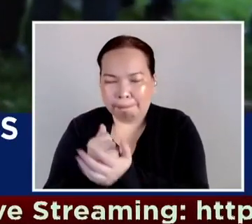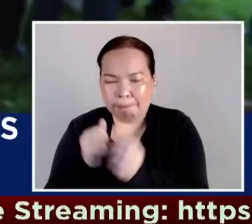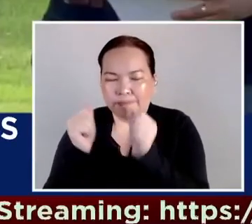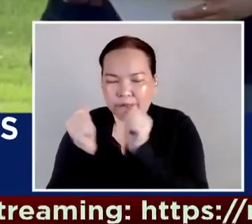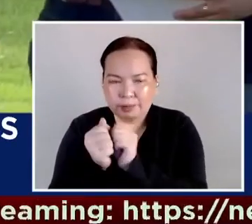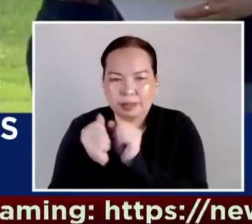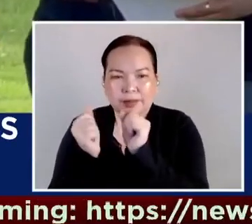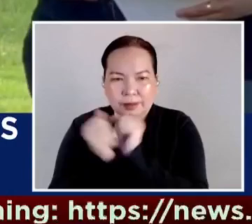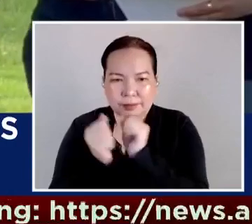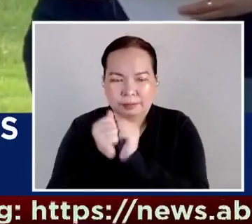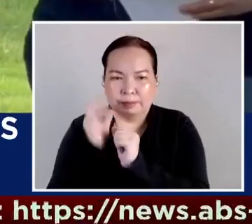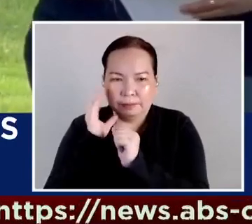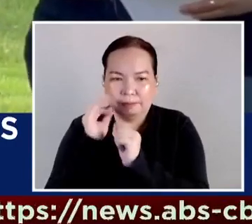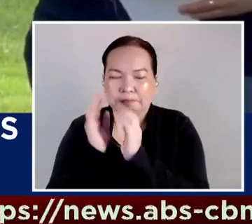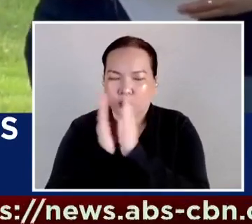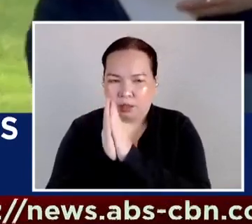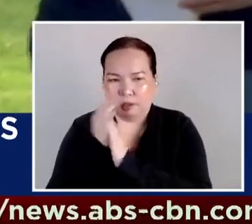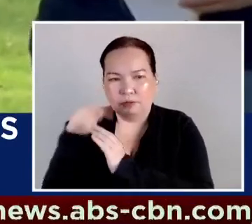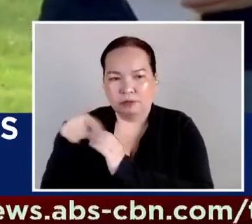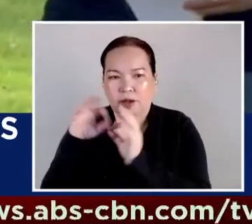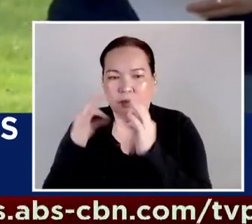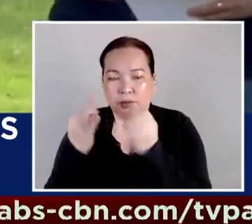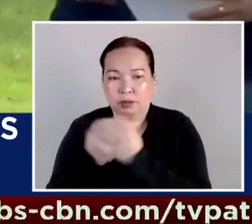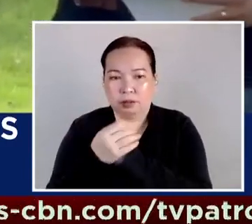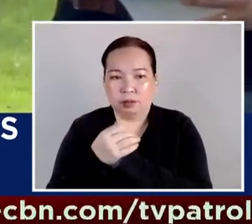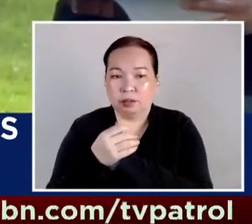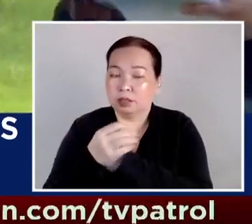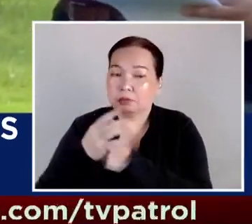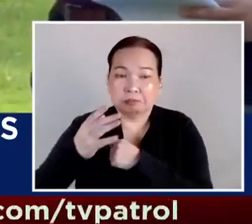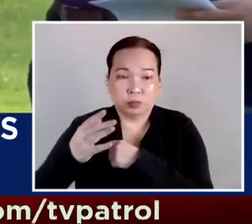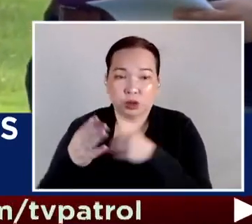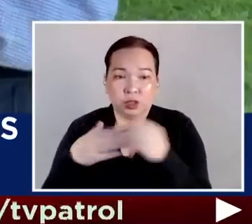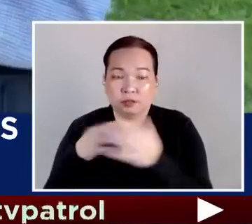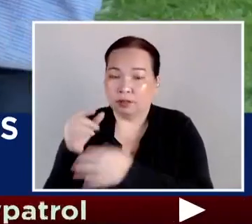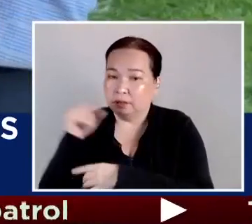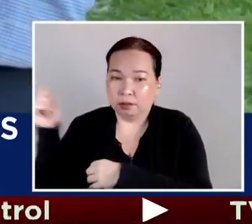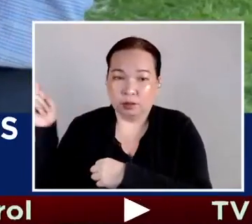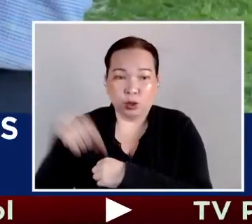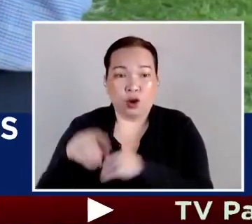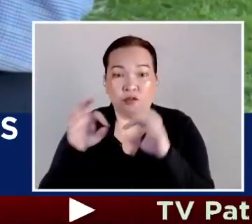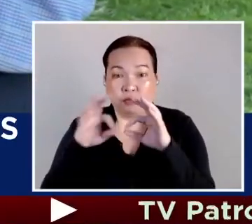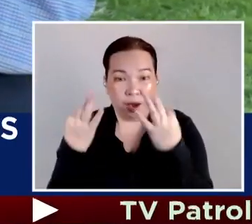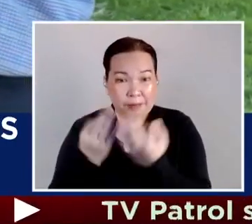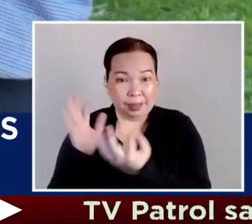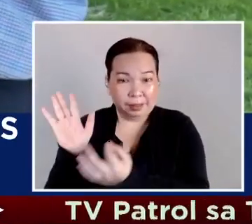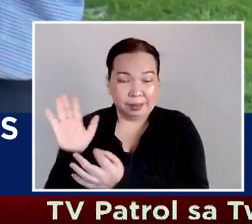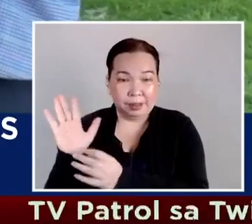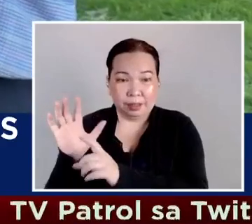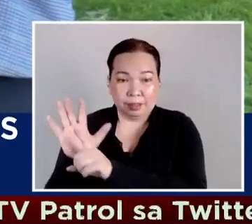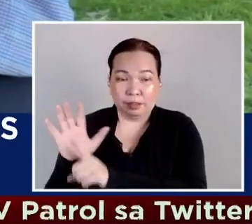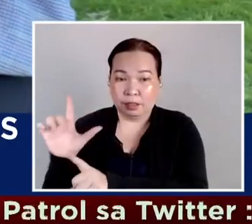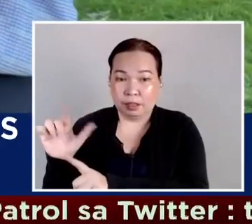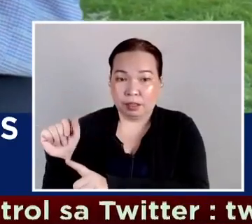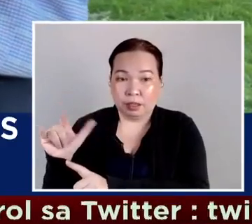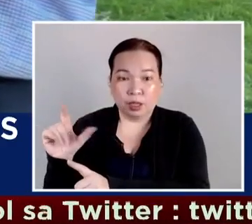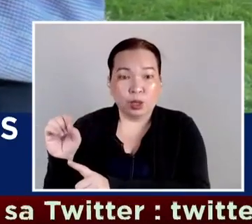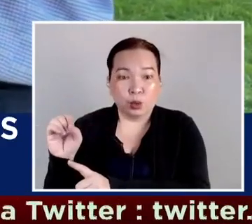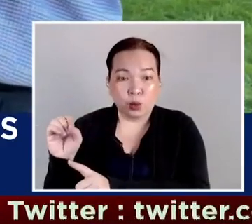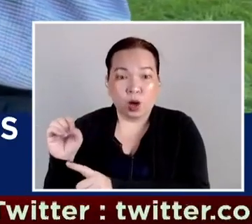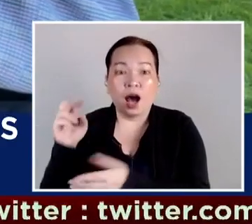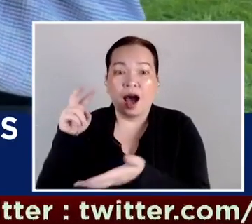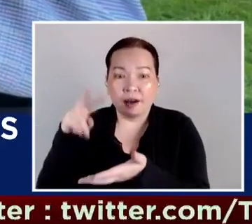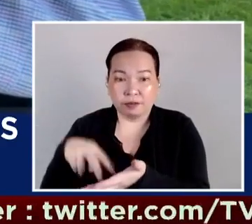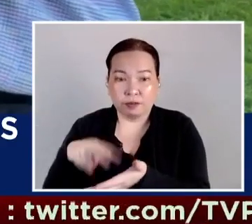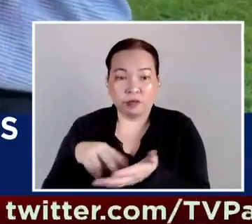them. Hindi man nakarating sa vigil ang pamilya Lilo, binasa naman ng organizer ang mensahe ni